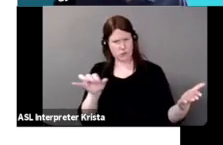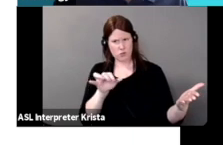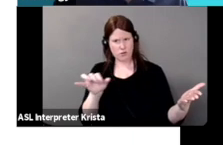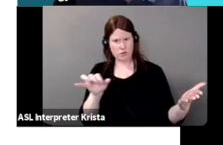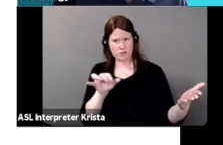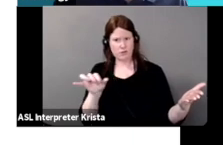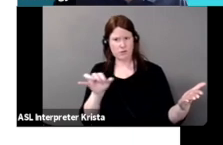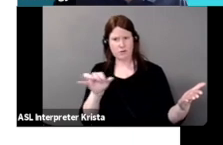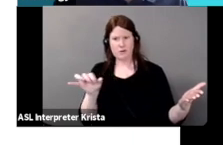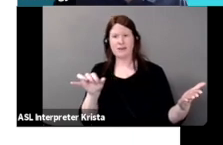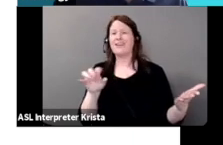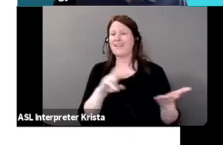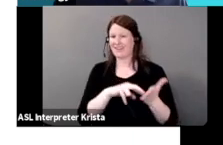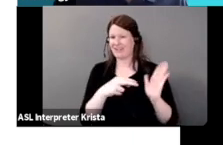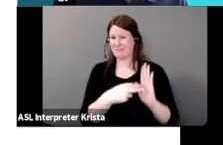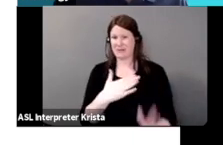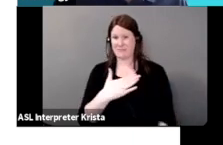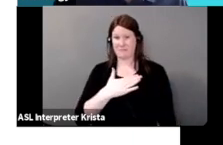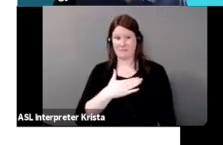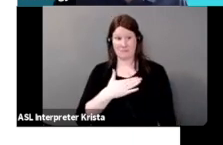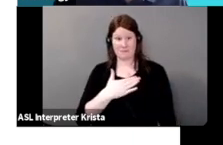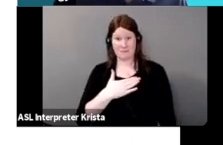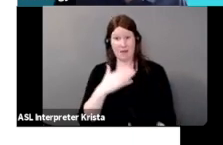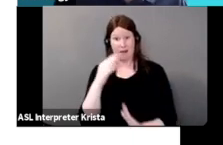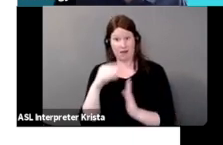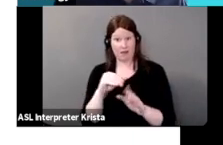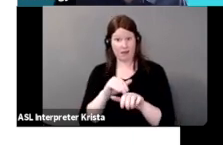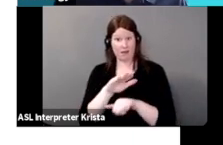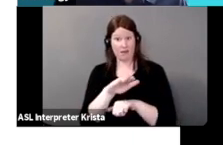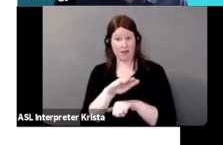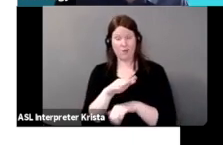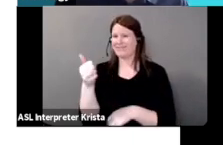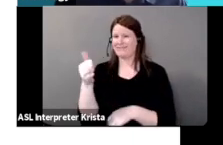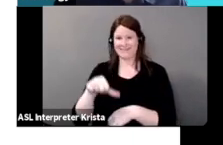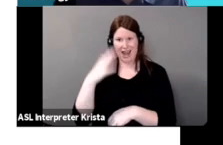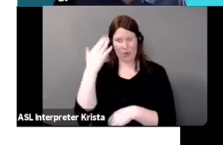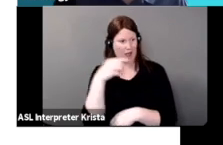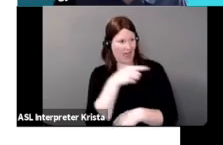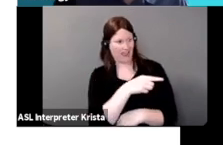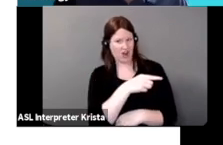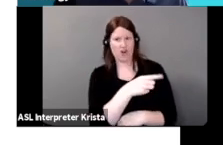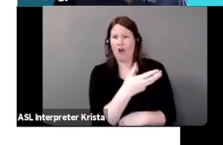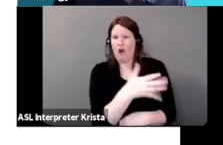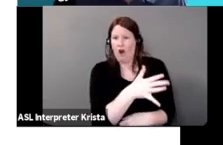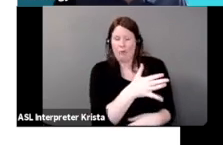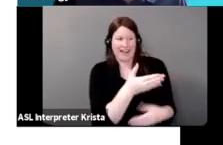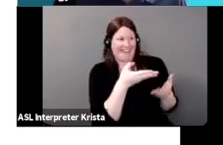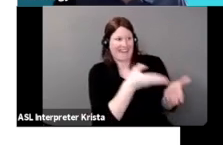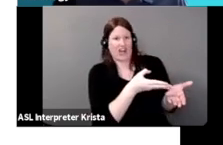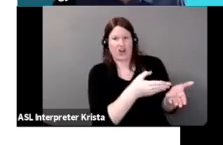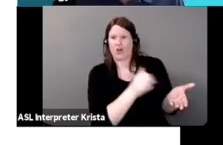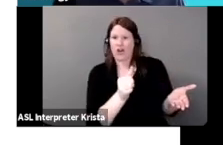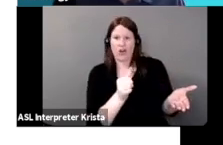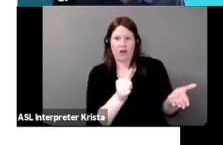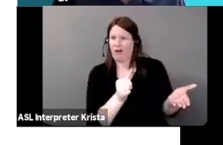patent will be denied as being anticipated or not novel in light